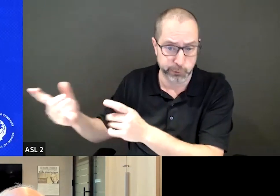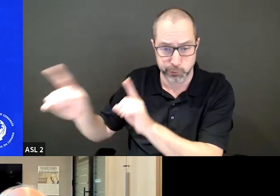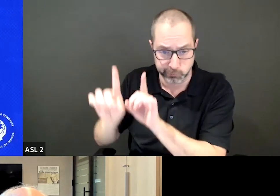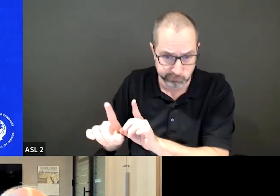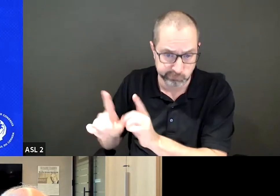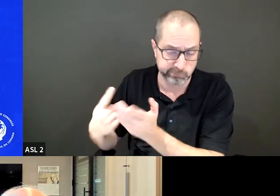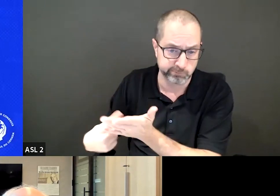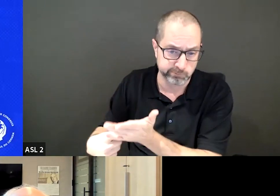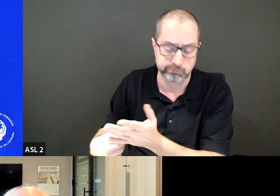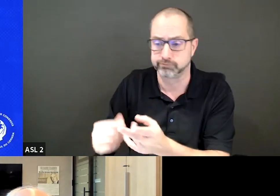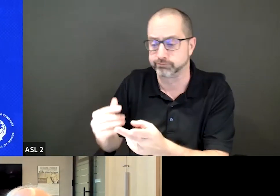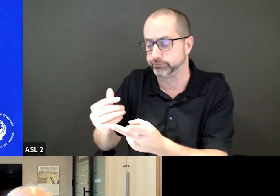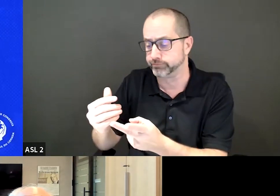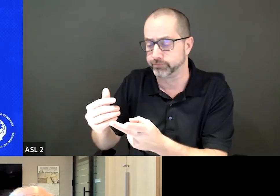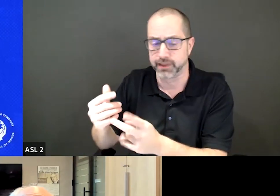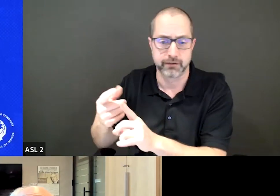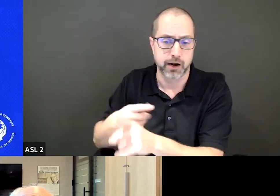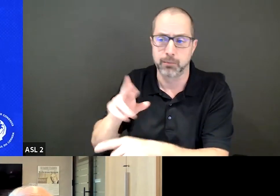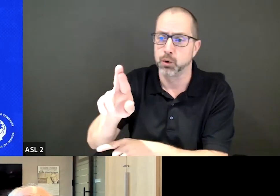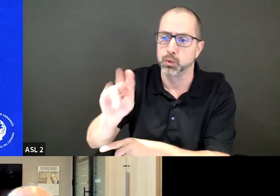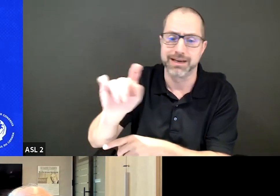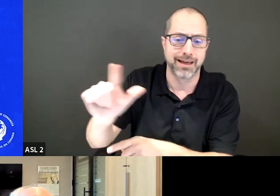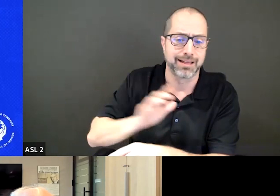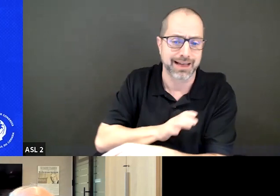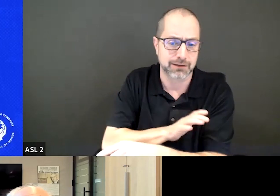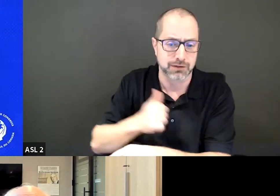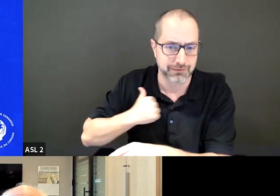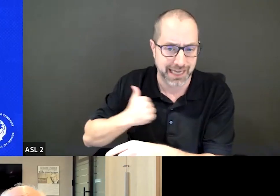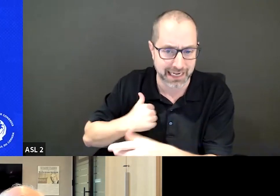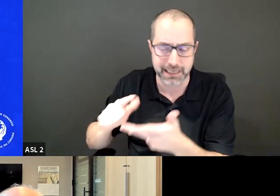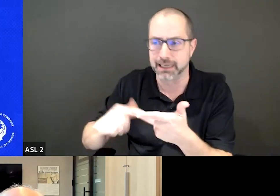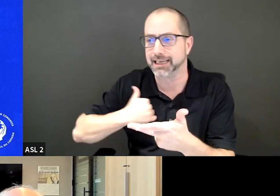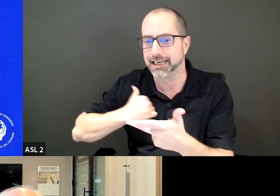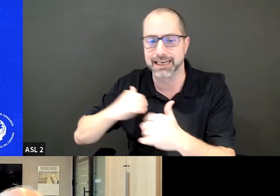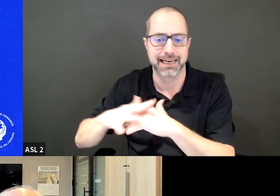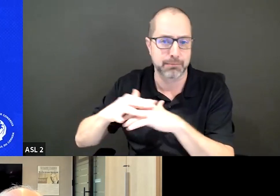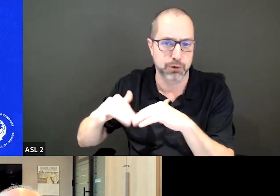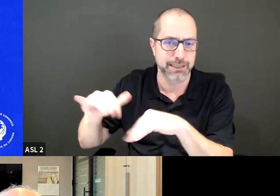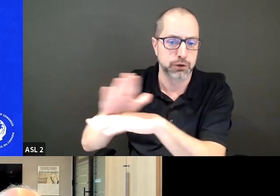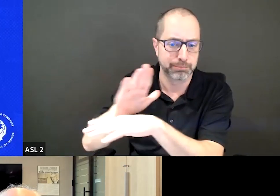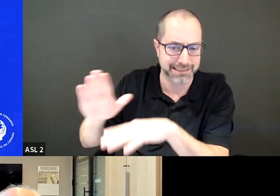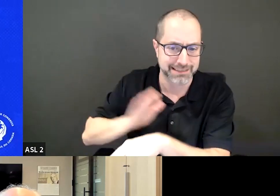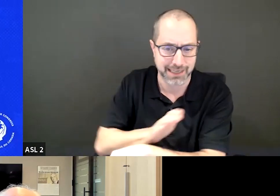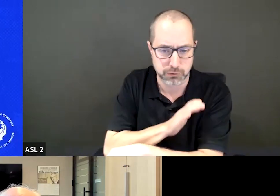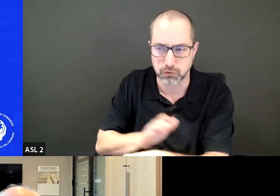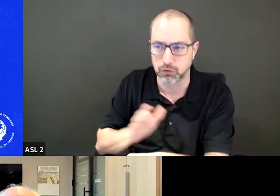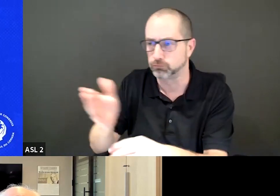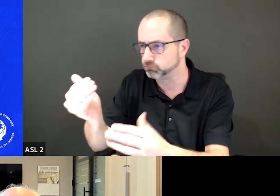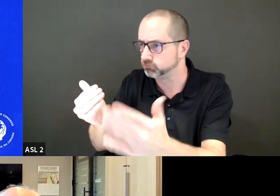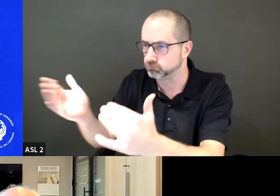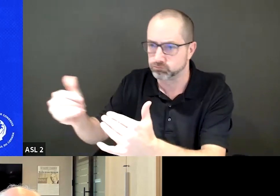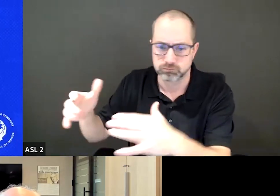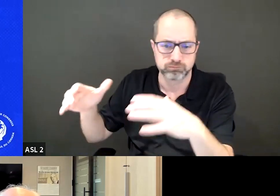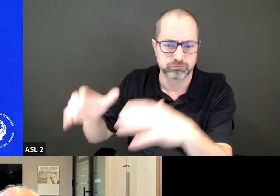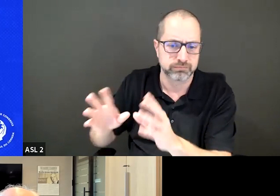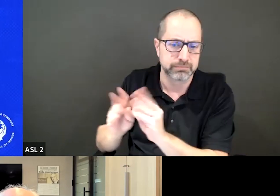from the Retail Council of Canada, from the Canadian Aboriginal Business Council, from Canadian manufacturers